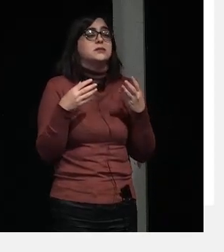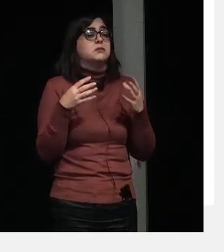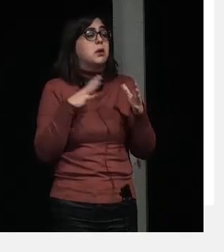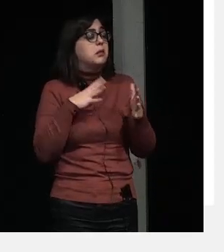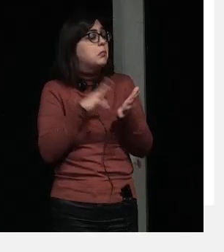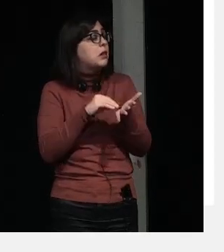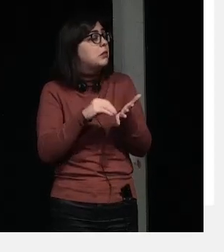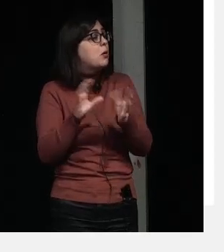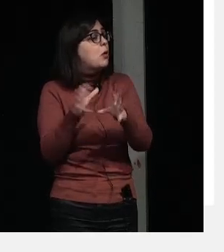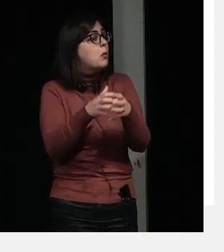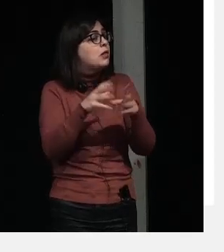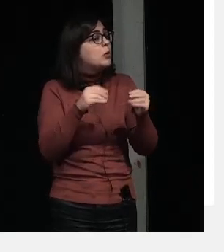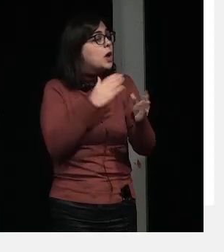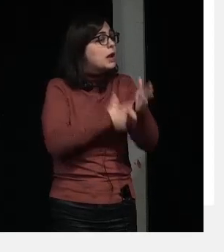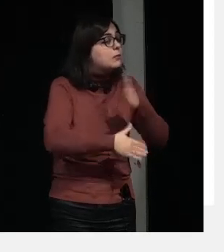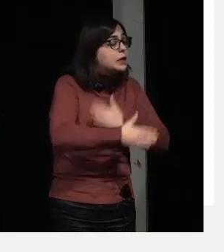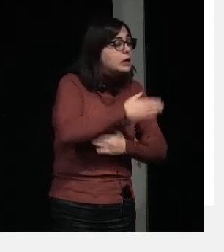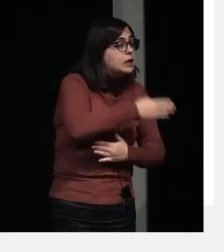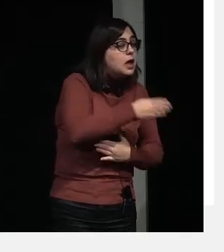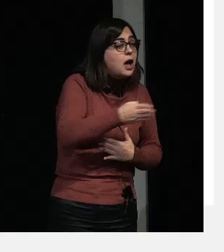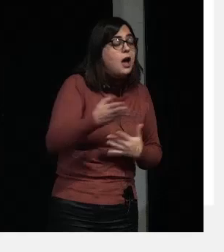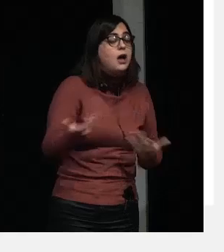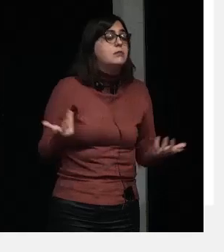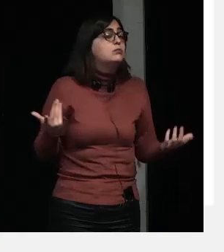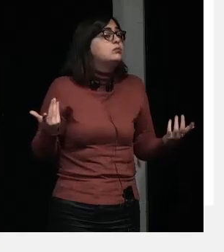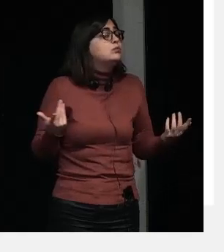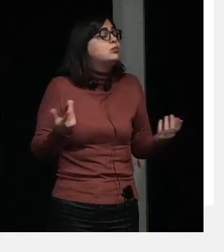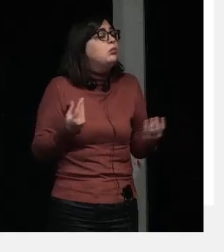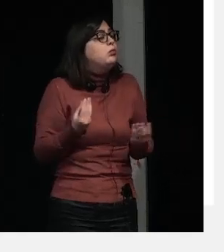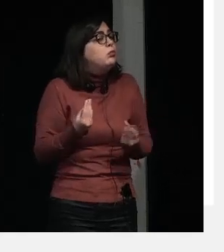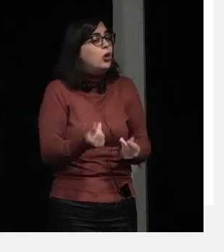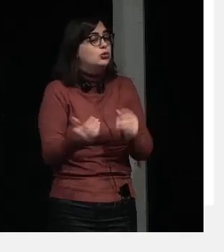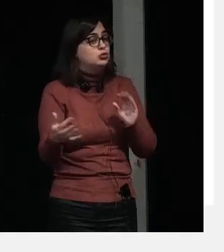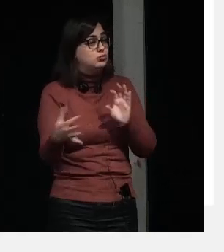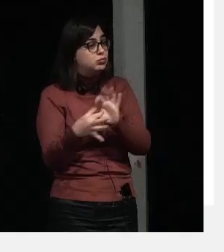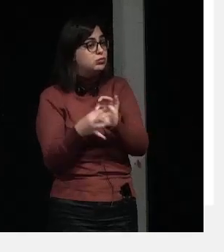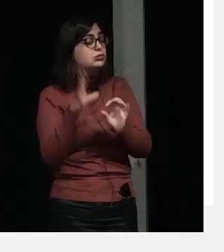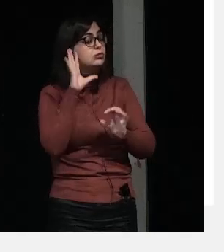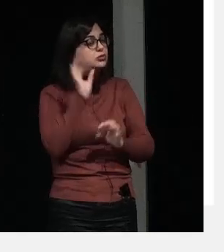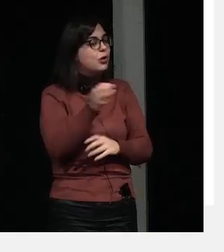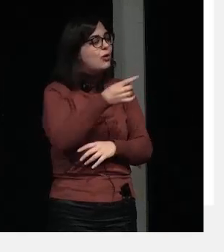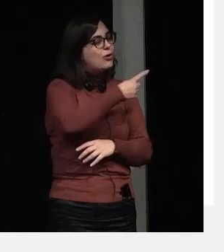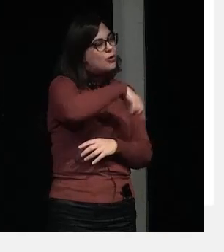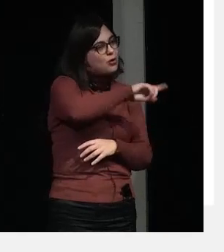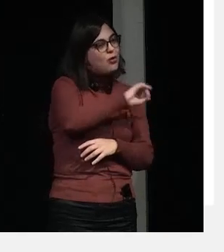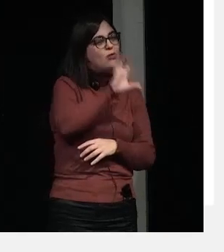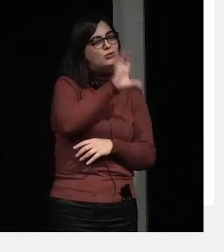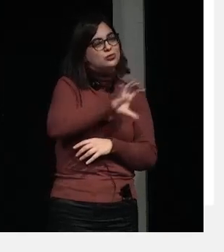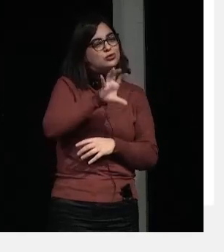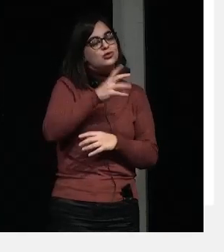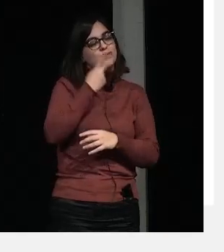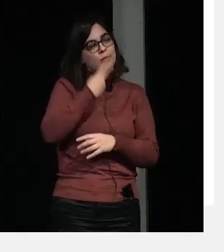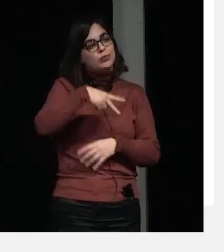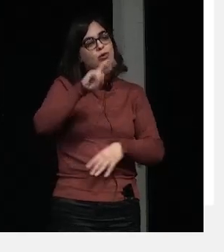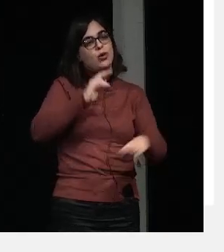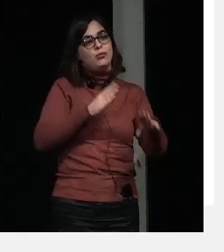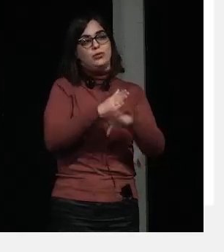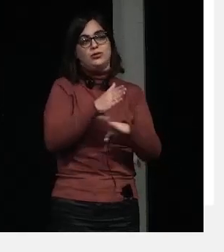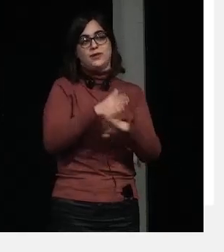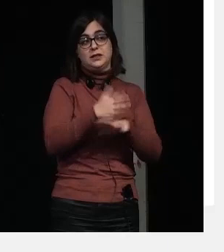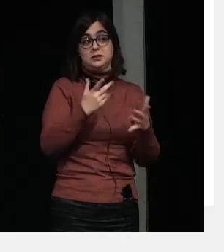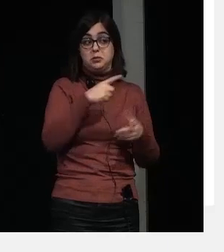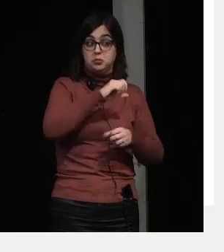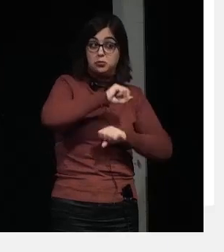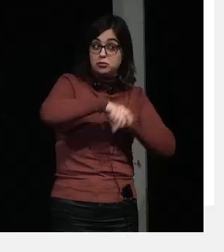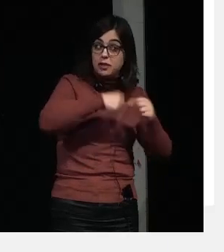disability advocacy groups, in order to make your institutions more accessible? I mean, ways we haven't tried yet.